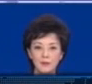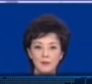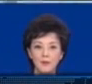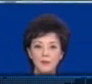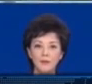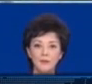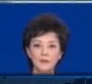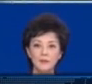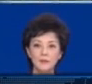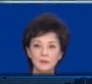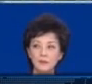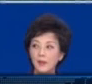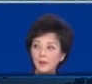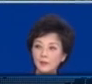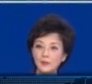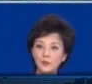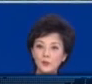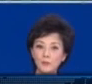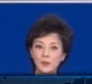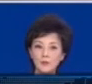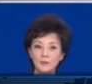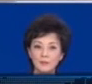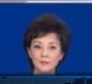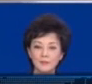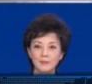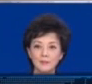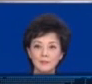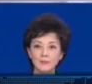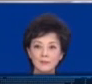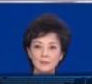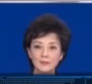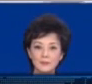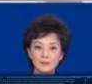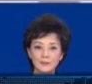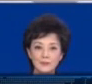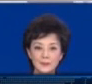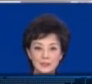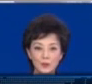that they can make their contribution in fighting against the COVID-19.